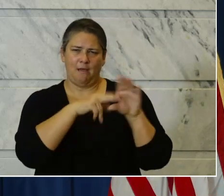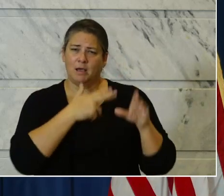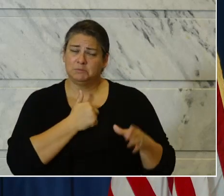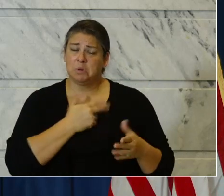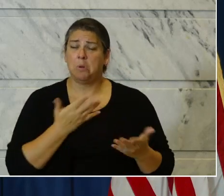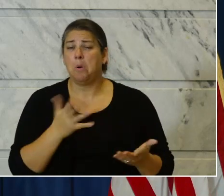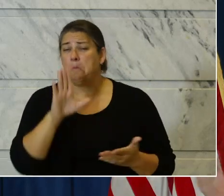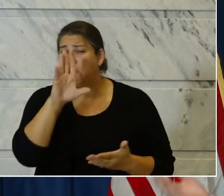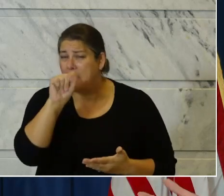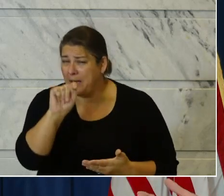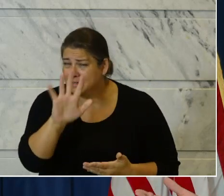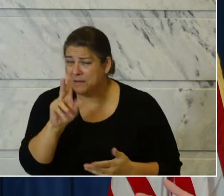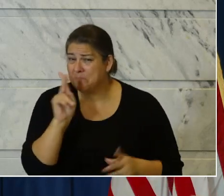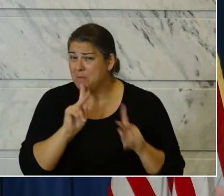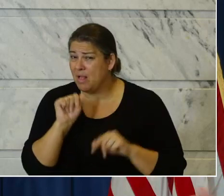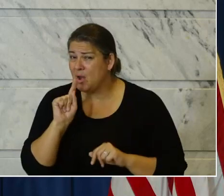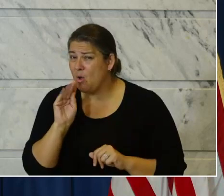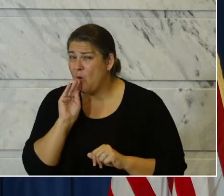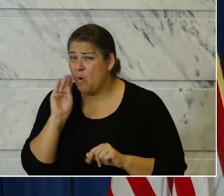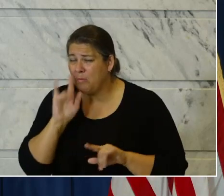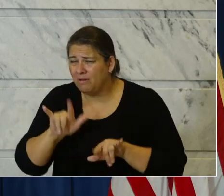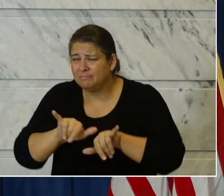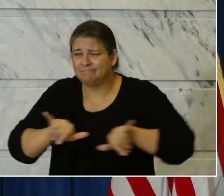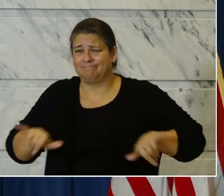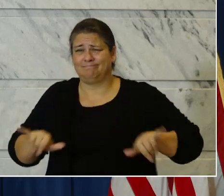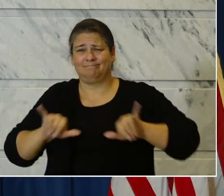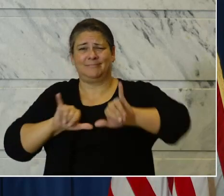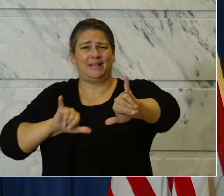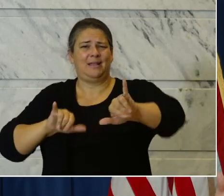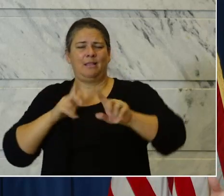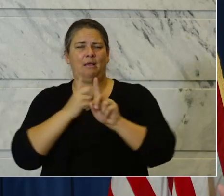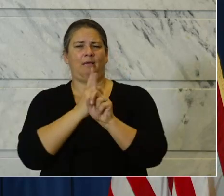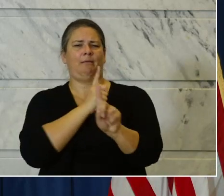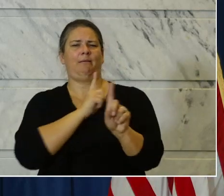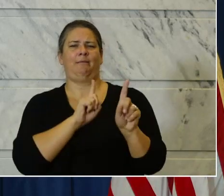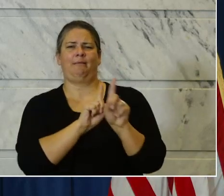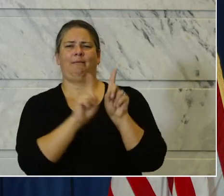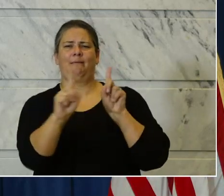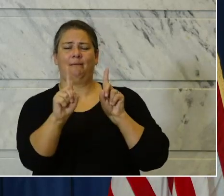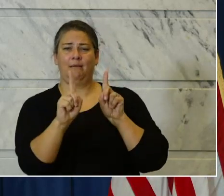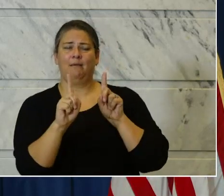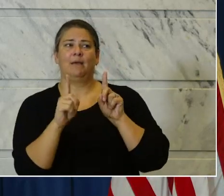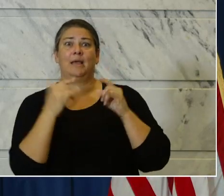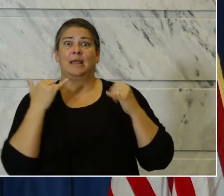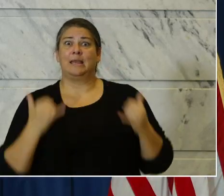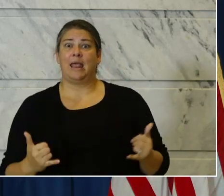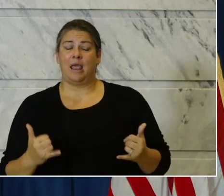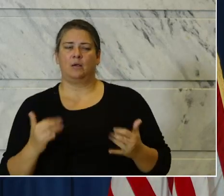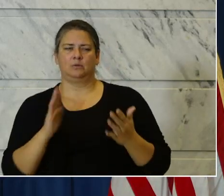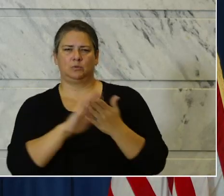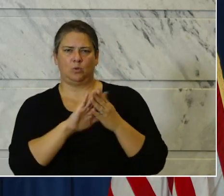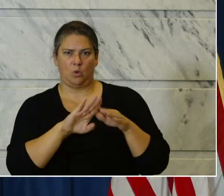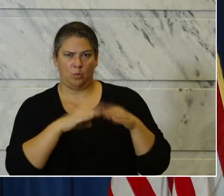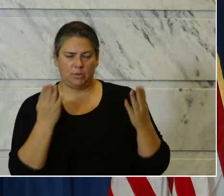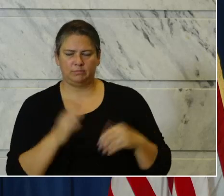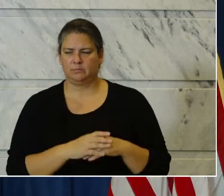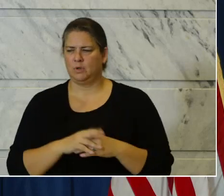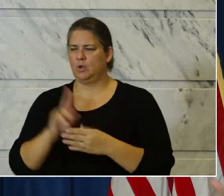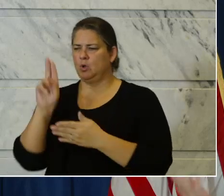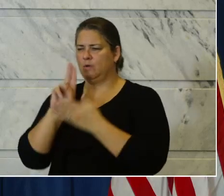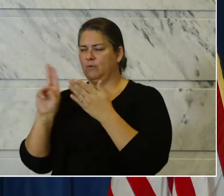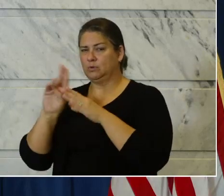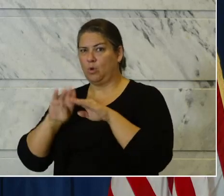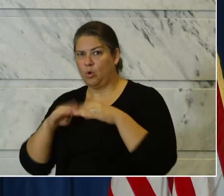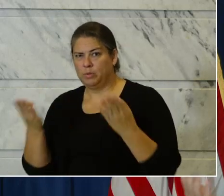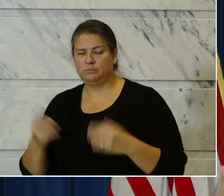were largely at home and they weren't exposed to each other as much. We've got schools open, we've got colleges and universities open, we have all of industry